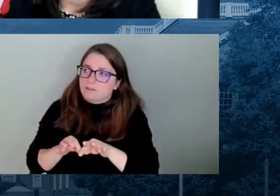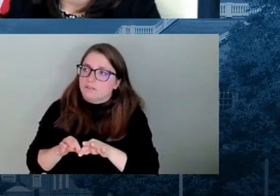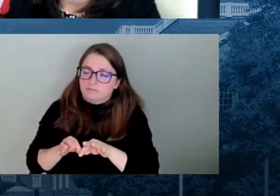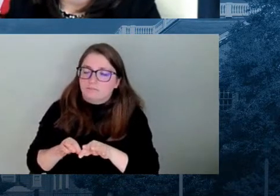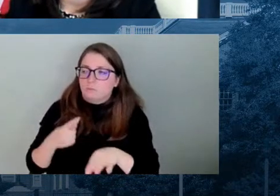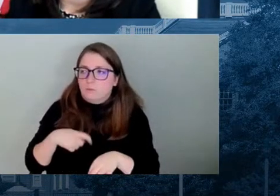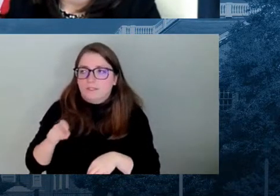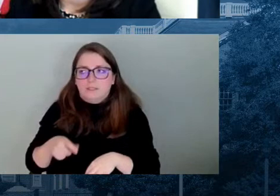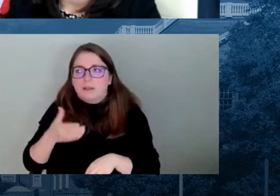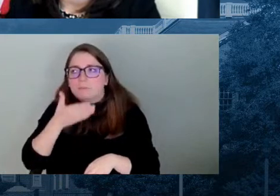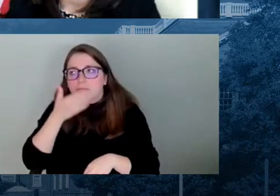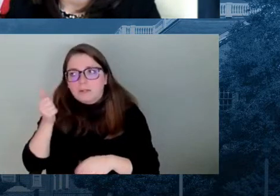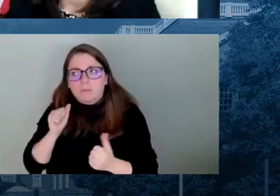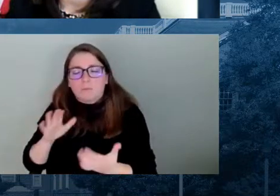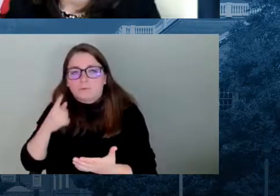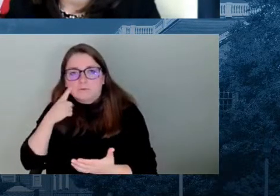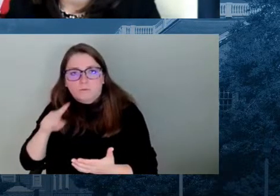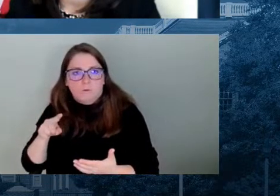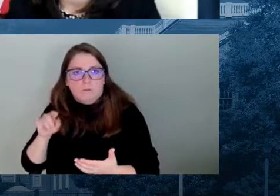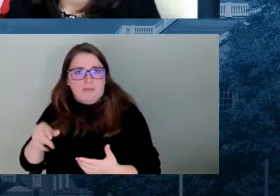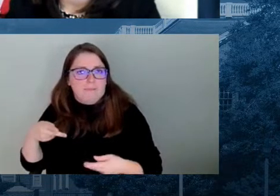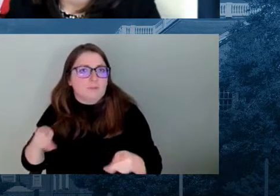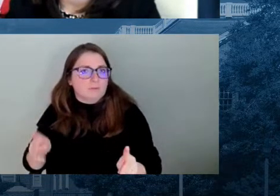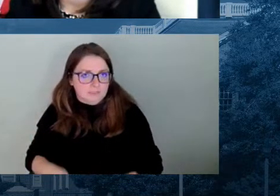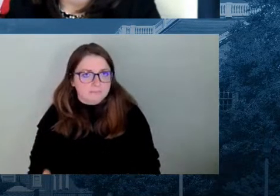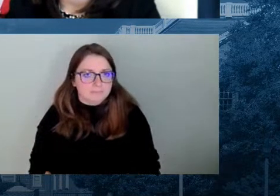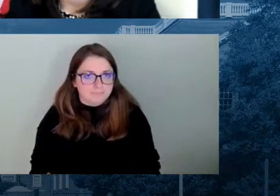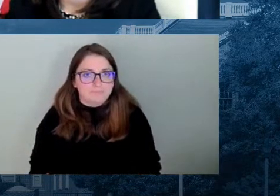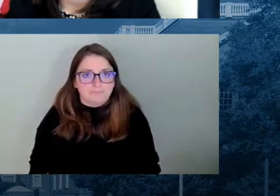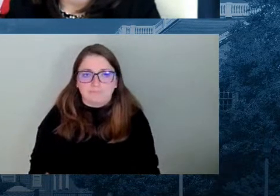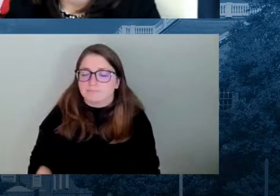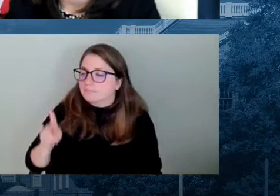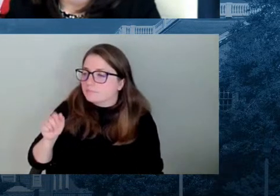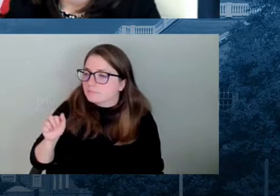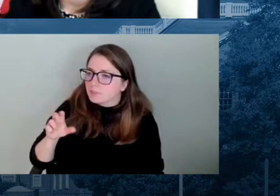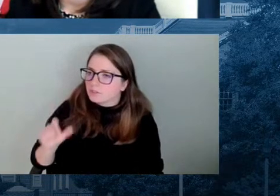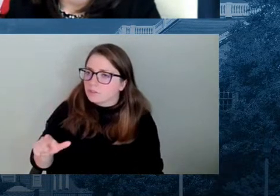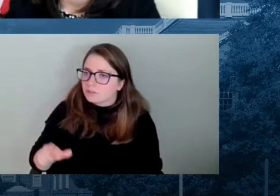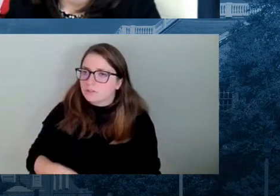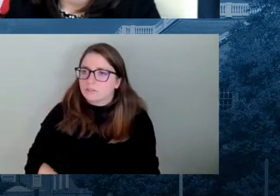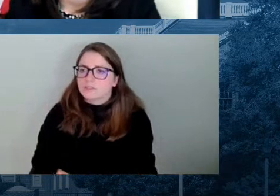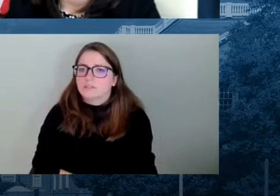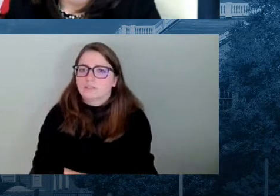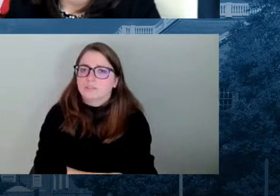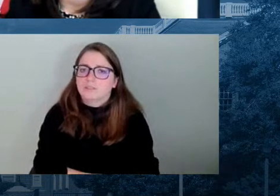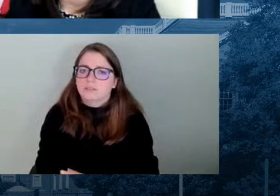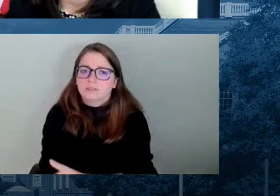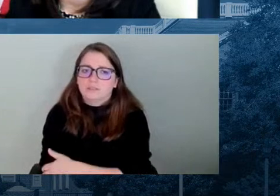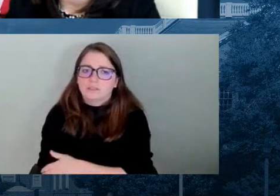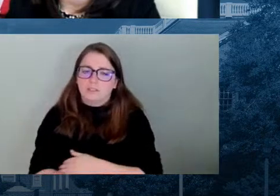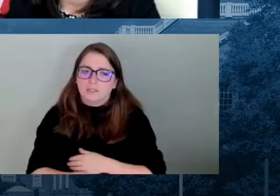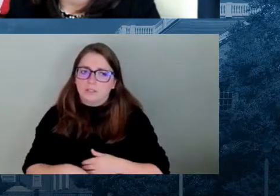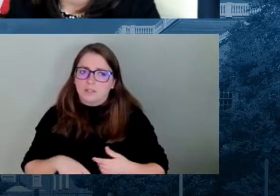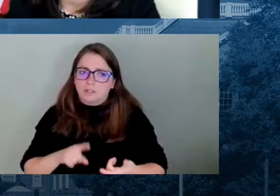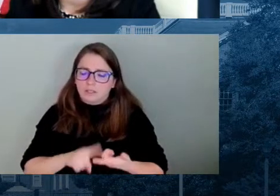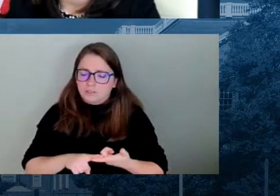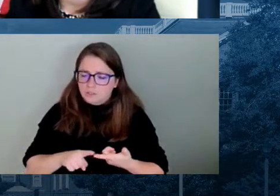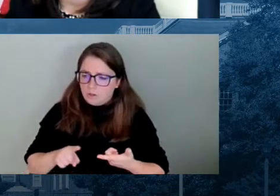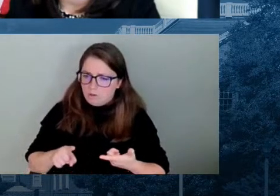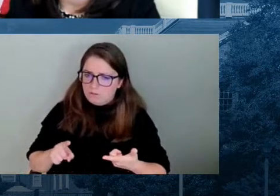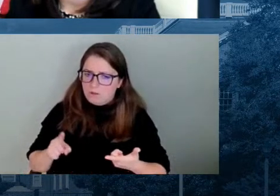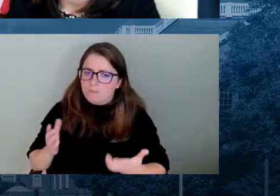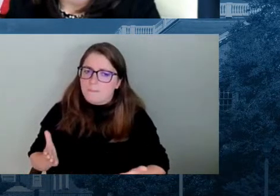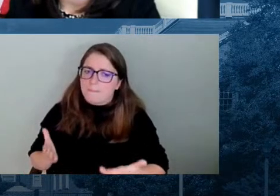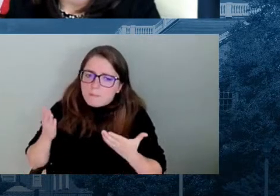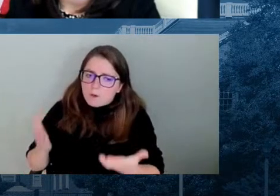there. Does that mean that the proposal, if that's an accurate way to describe it, that the Governor Wolf put